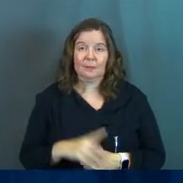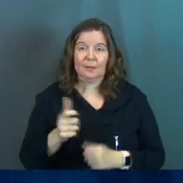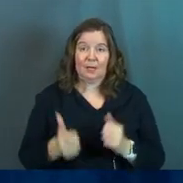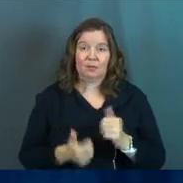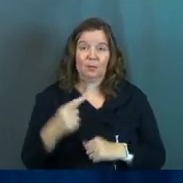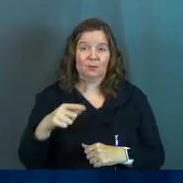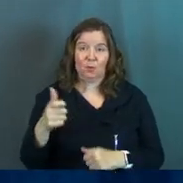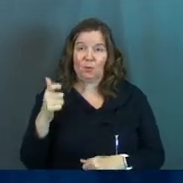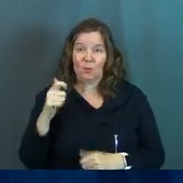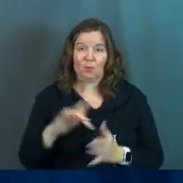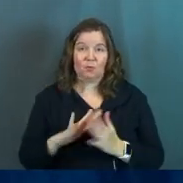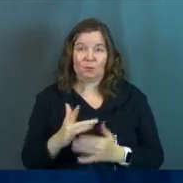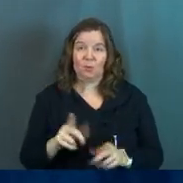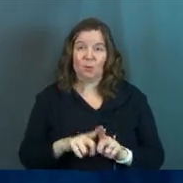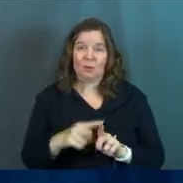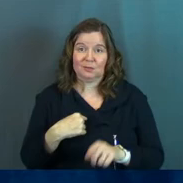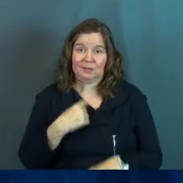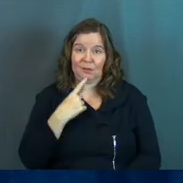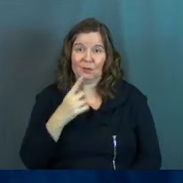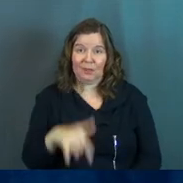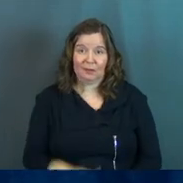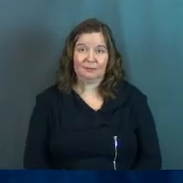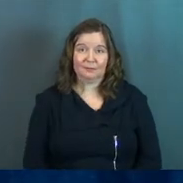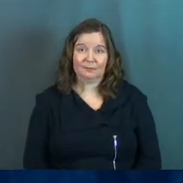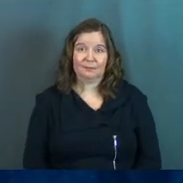Because most of you won't. The scripture will also tell you that.